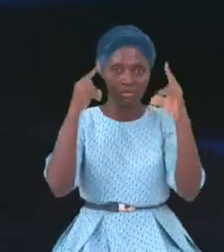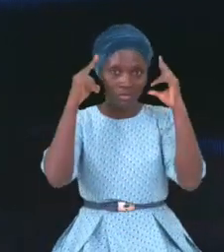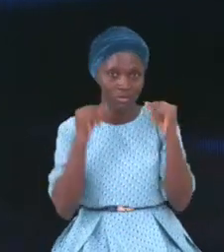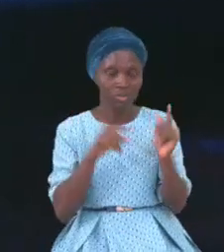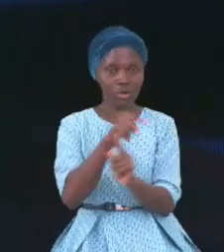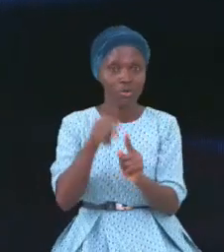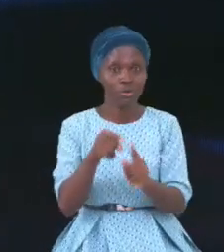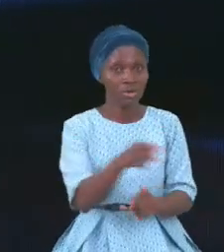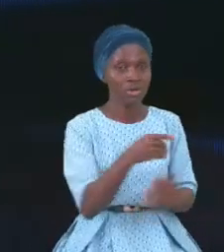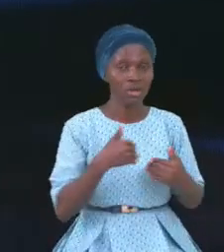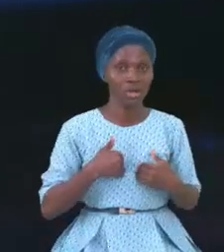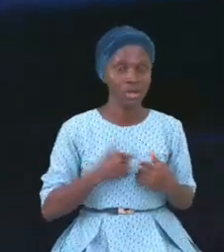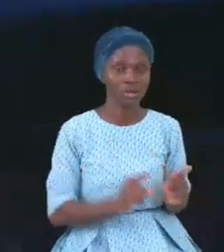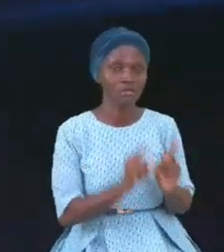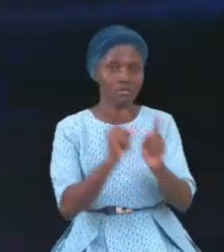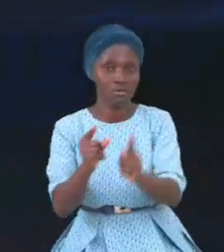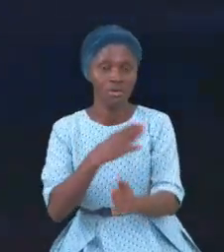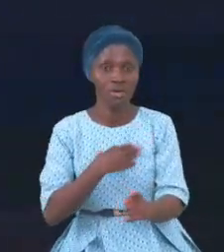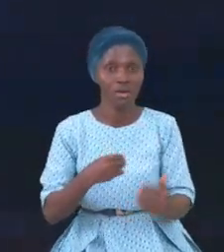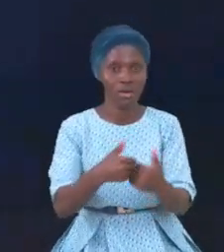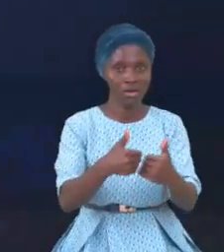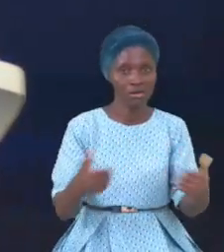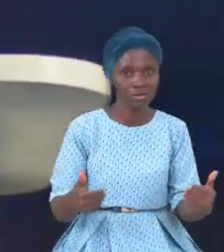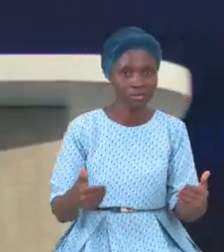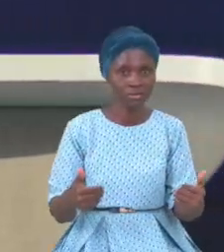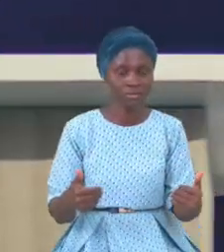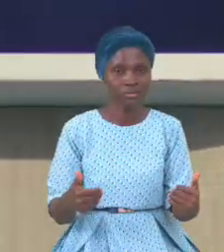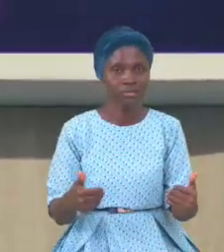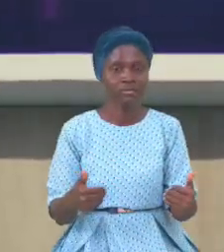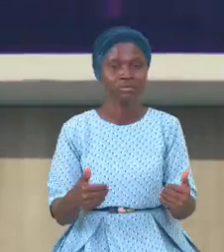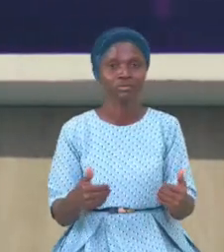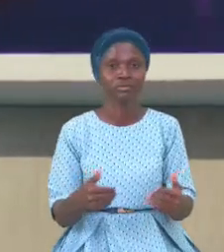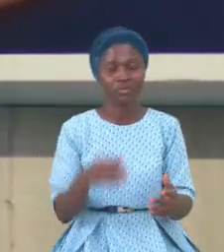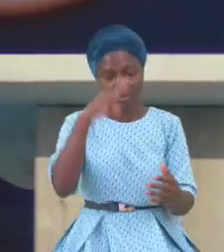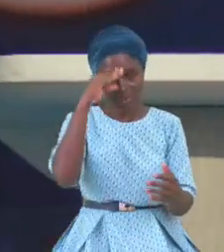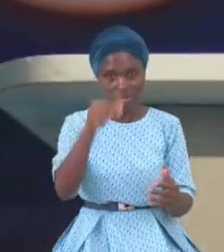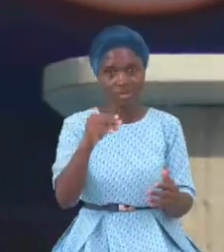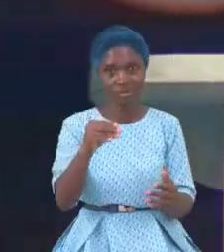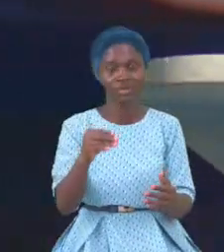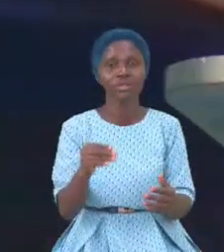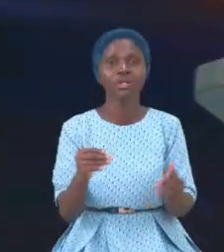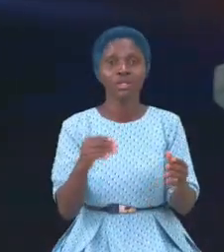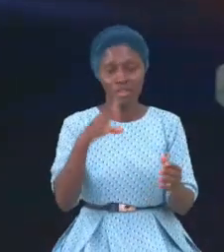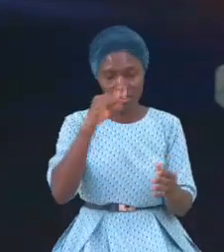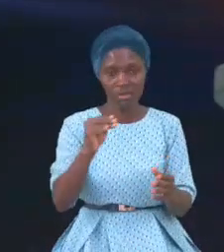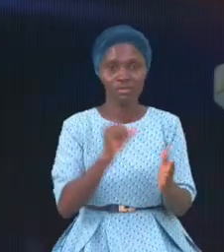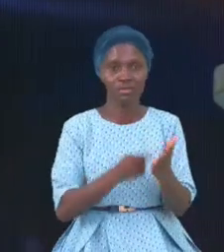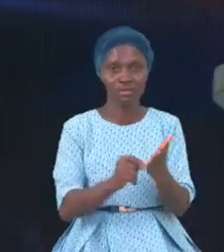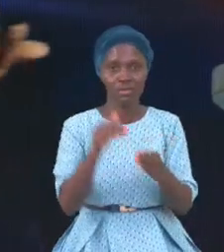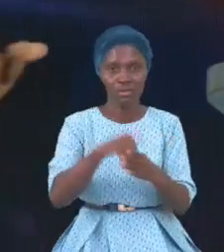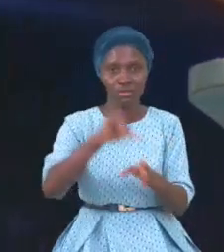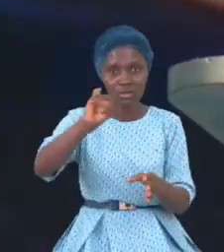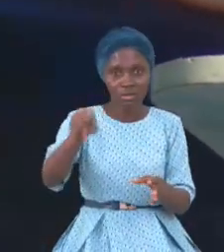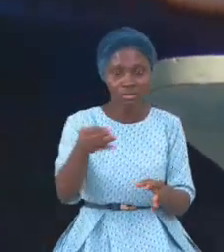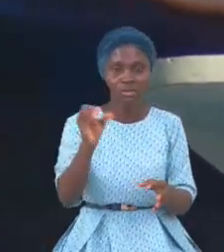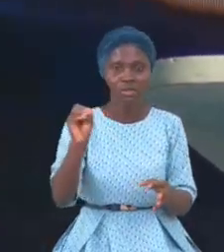gone on and departed, he's quoted in Joshua, he's quoted in Judges, he's referred to in the Psalms,